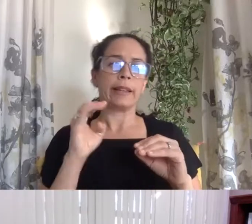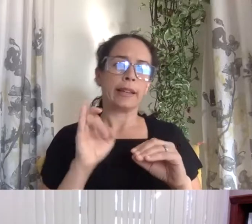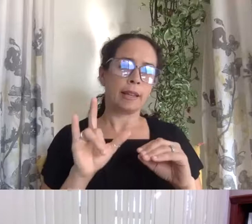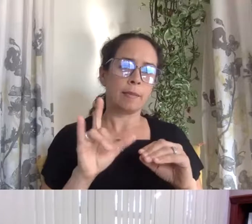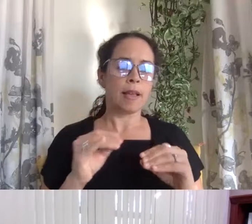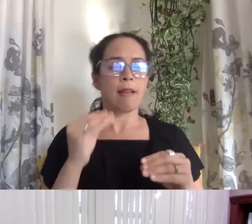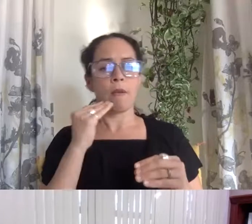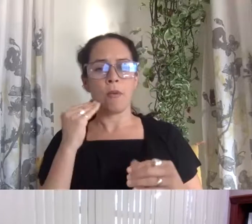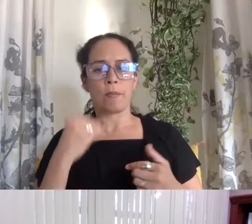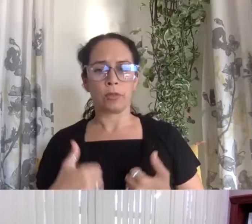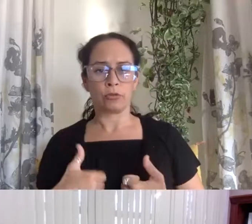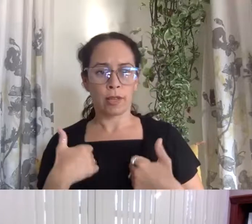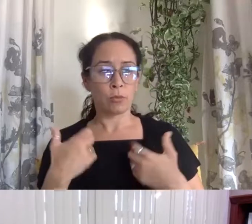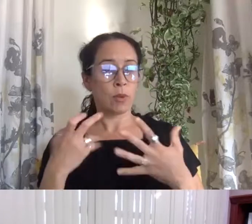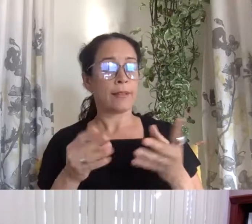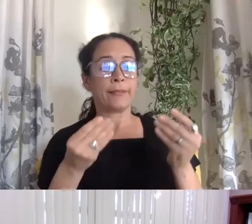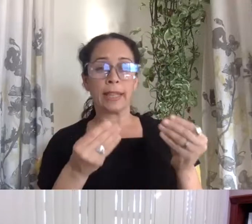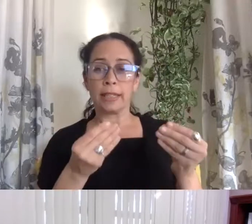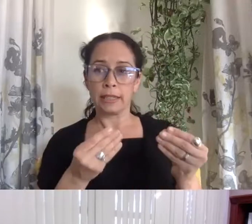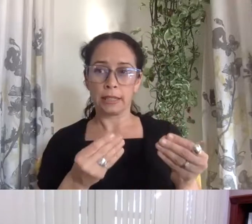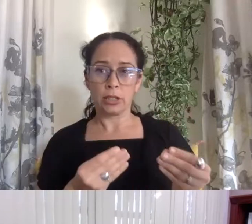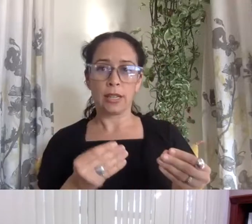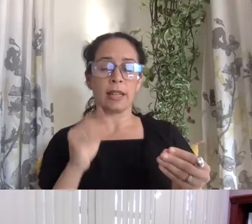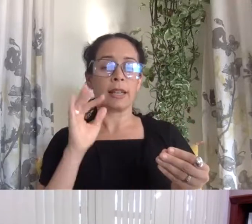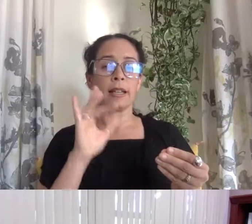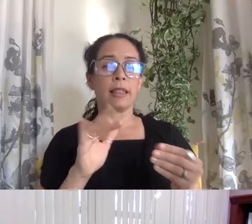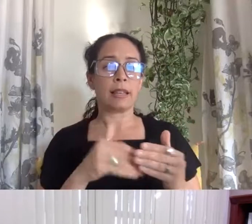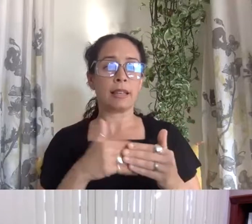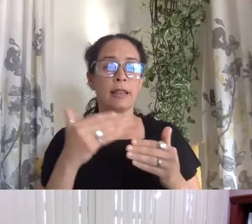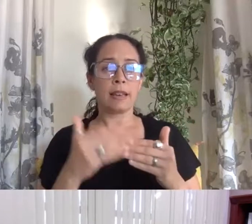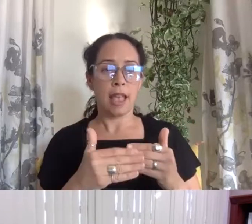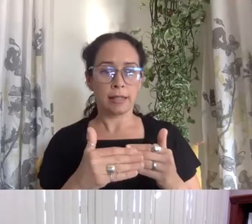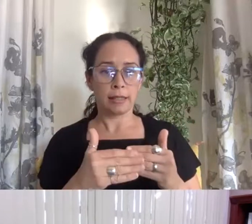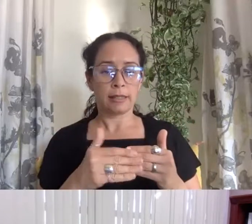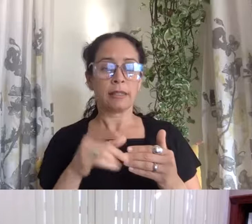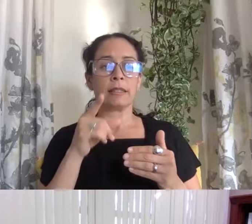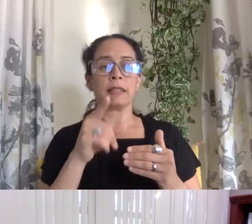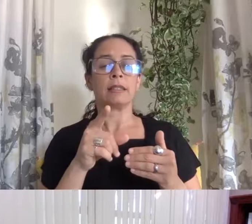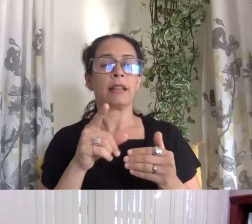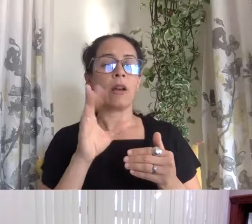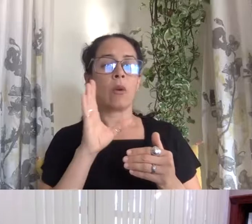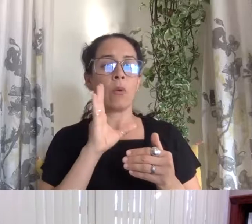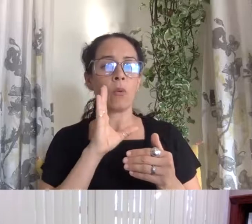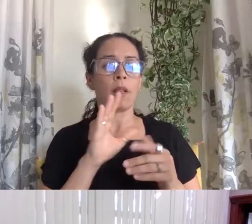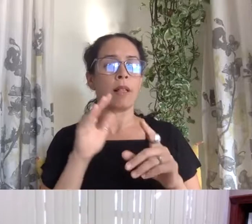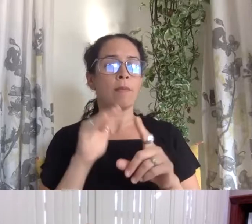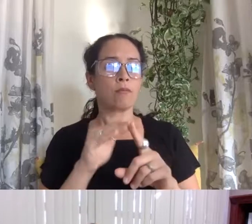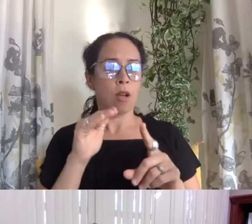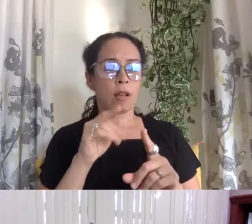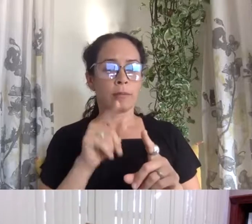address. Once you enter that and click next, you will be prompted to